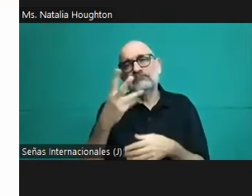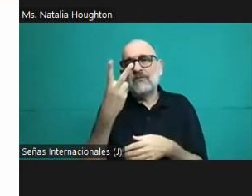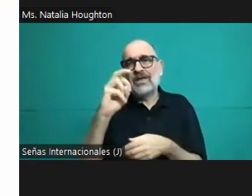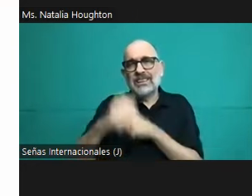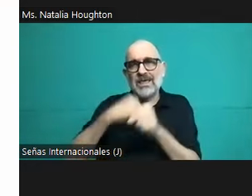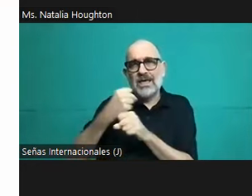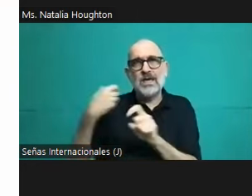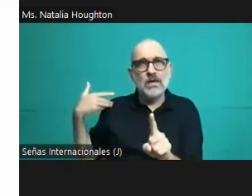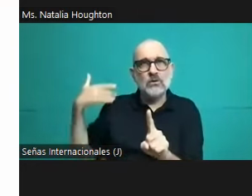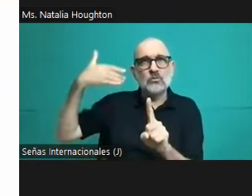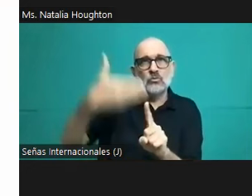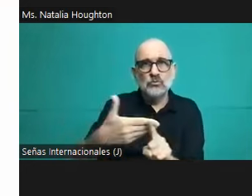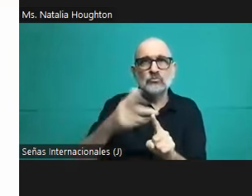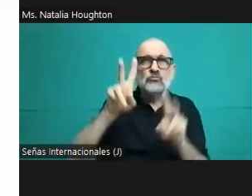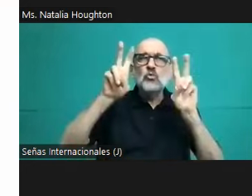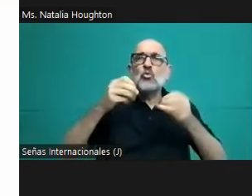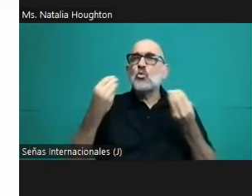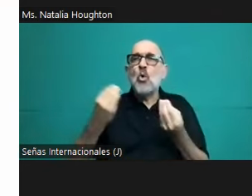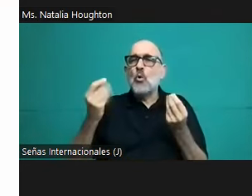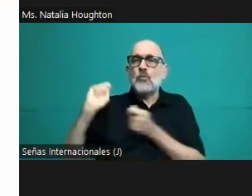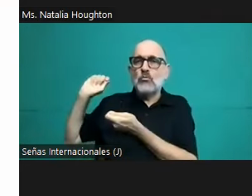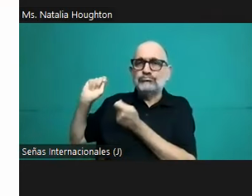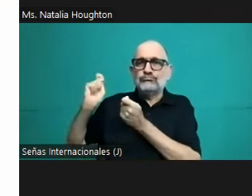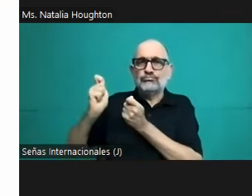also the backlashes during the